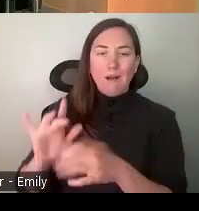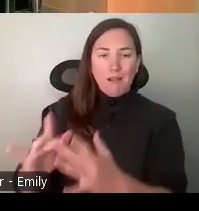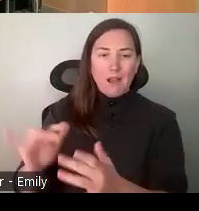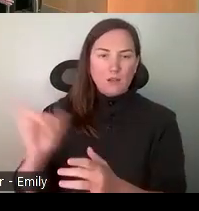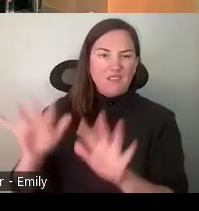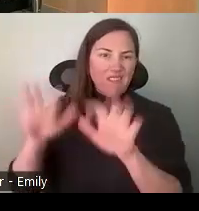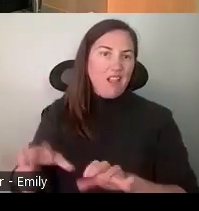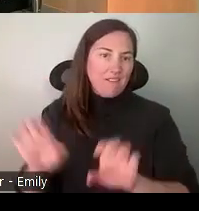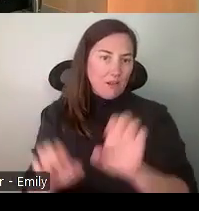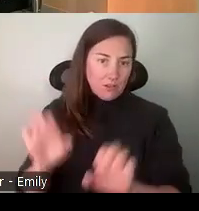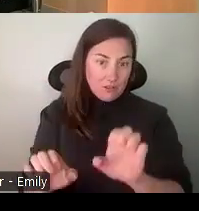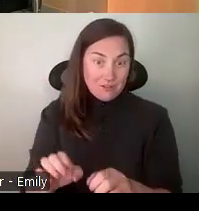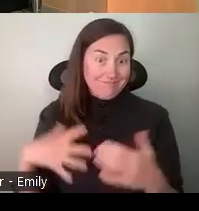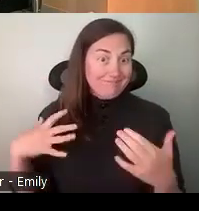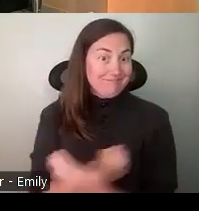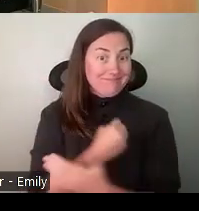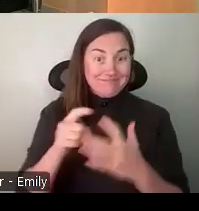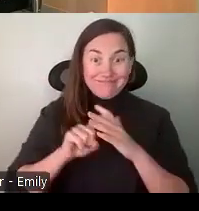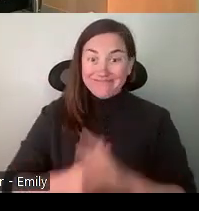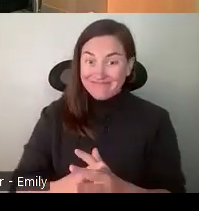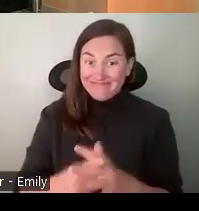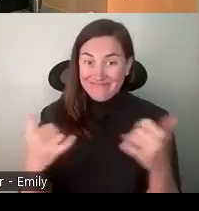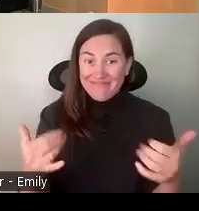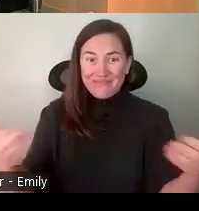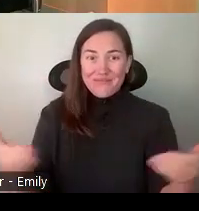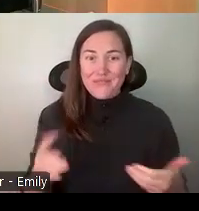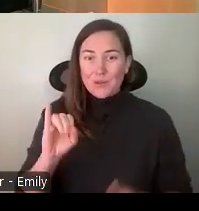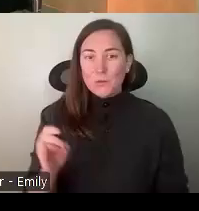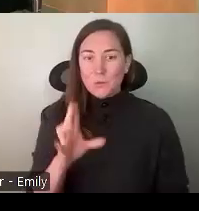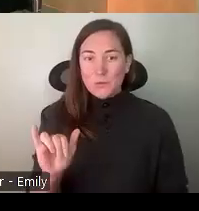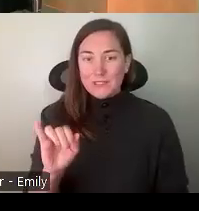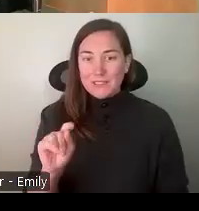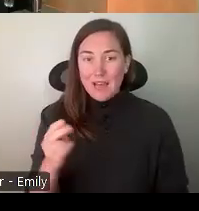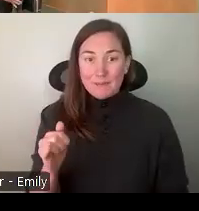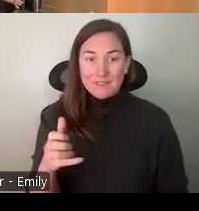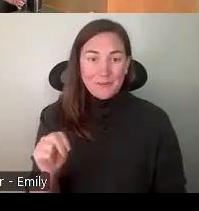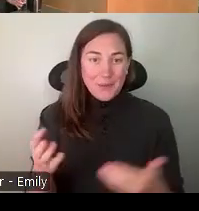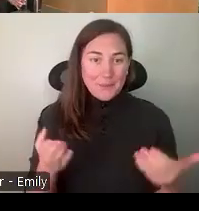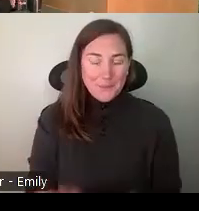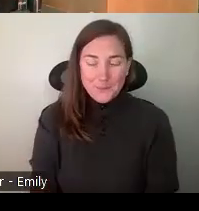Okay, so without any further delay, welcome Judy Thompson.